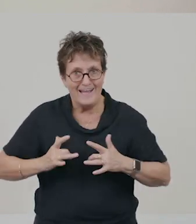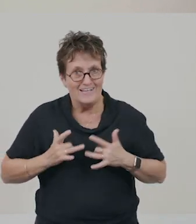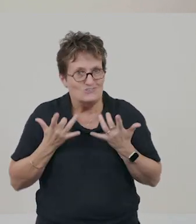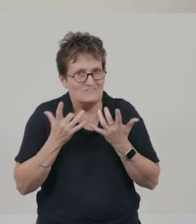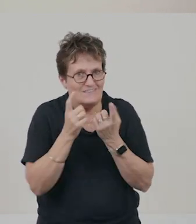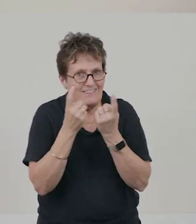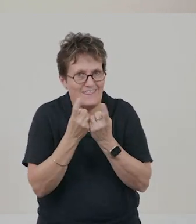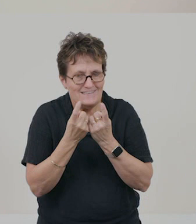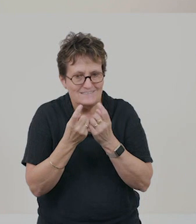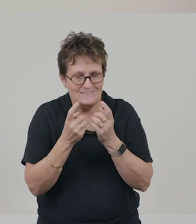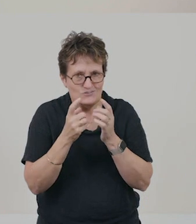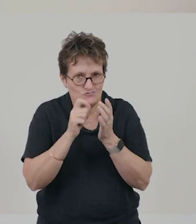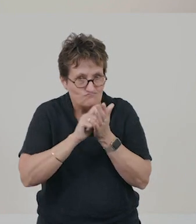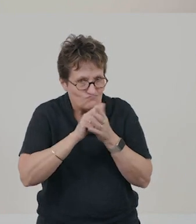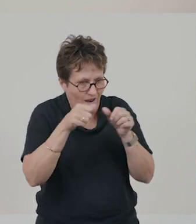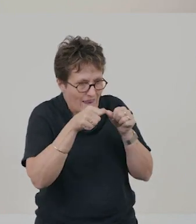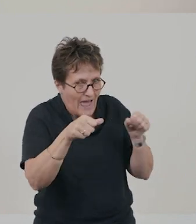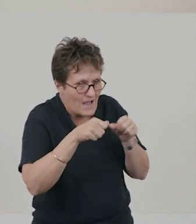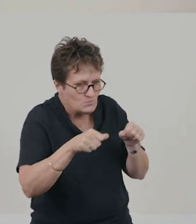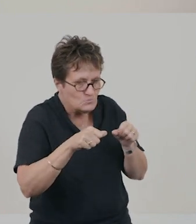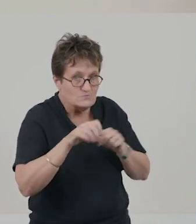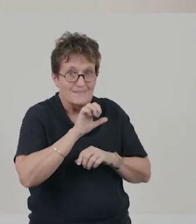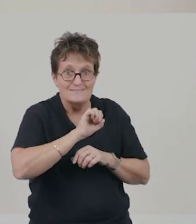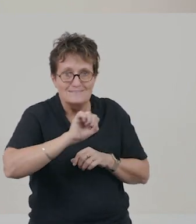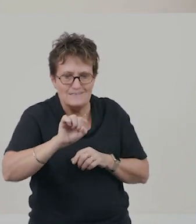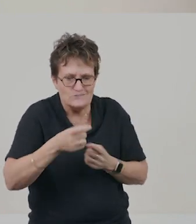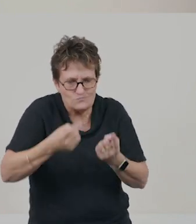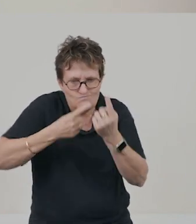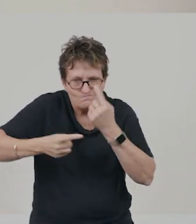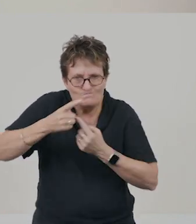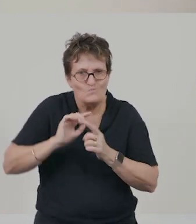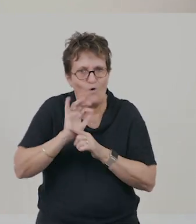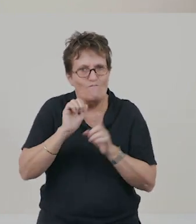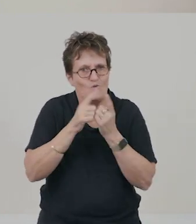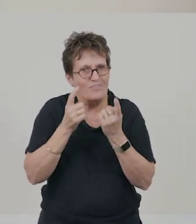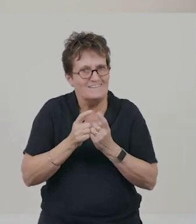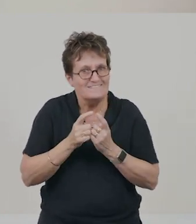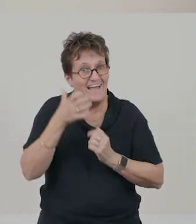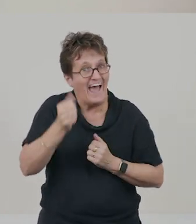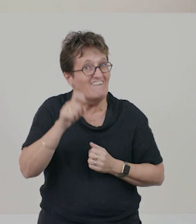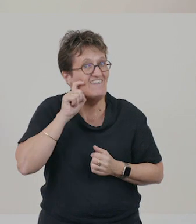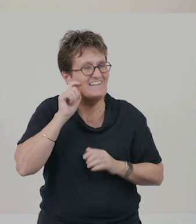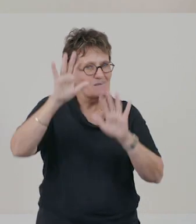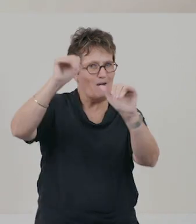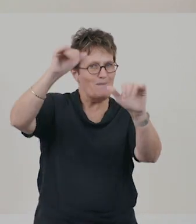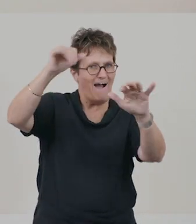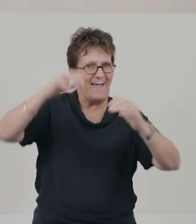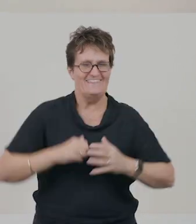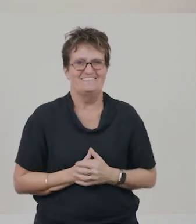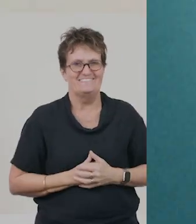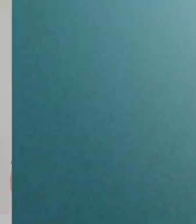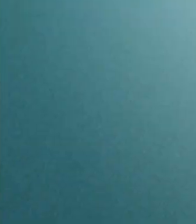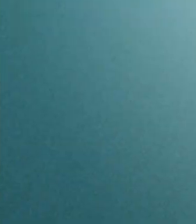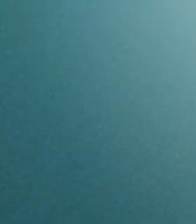your house and write labels and sentences to tell about them. Have fun. Bye for